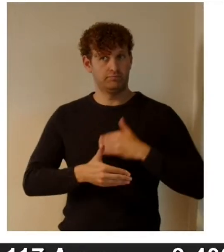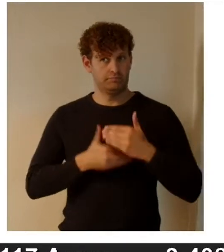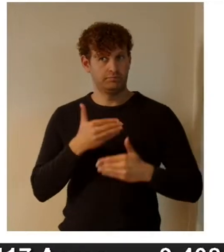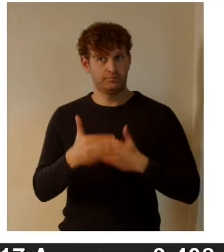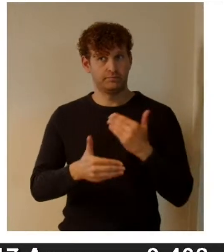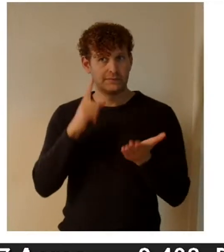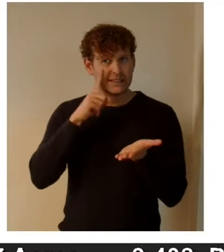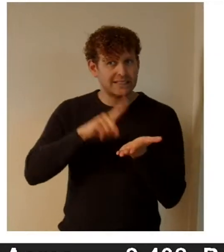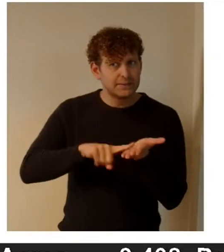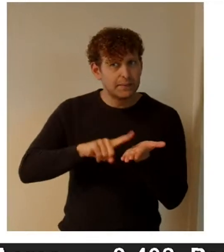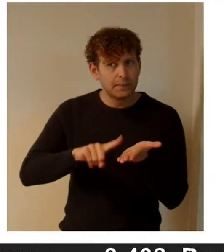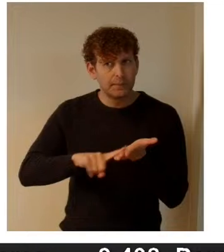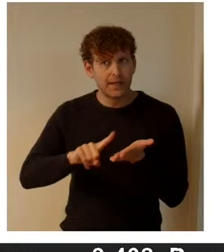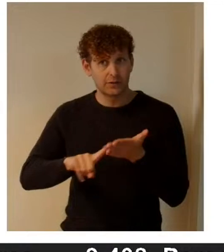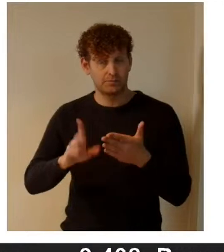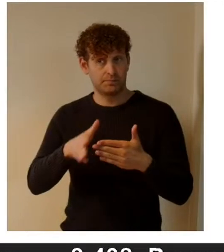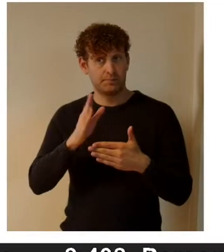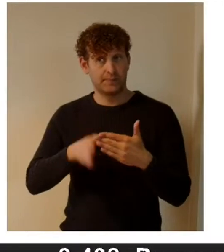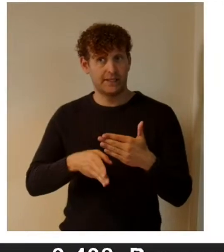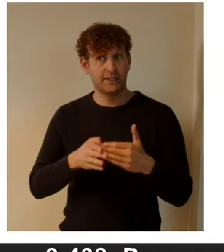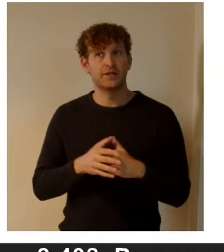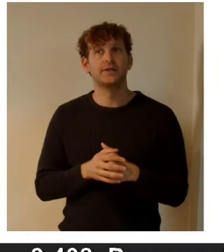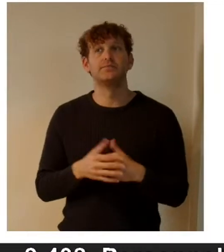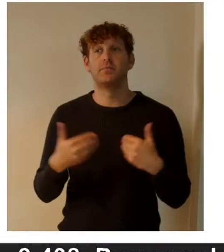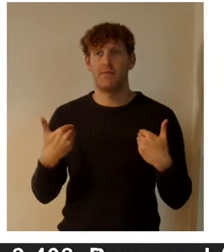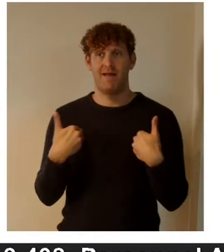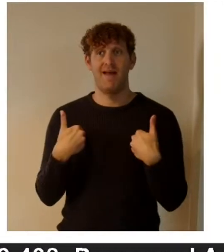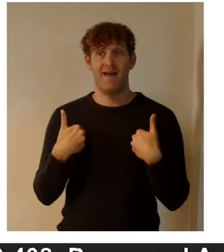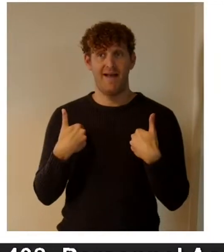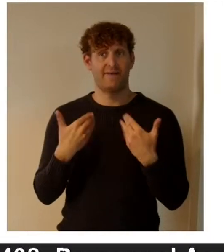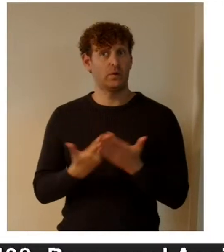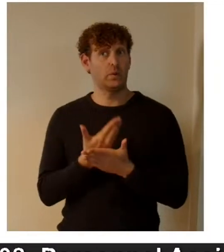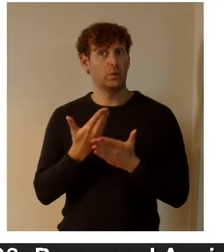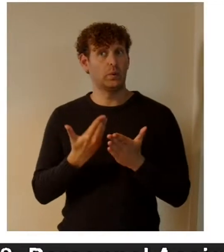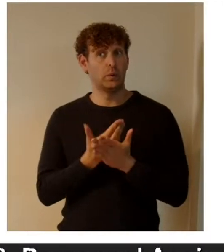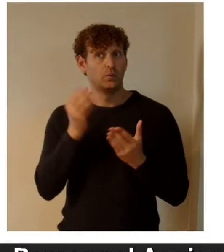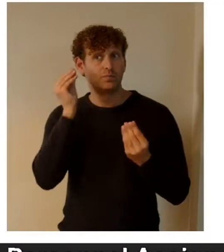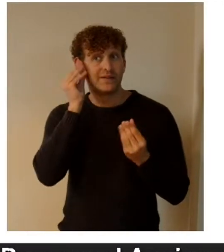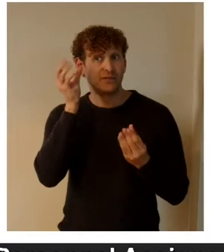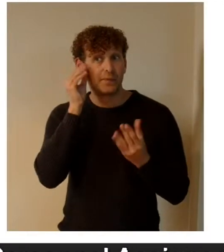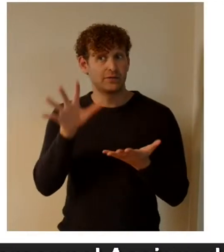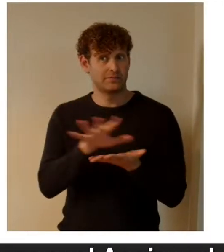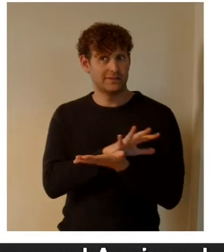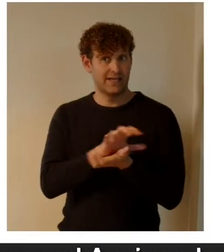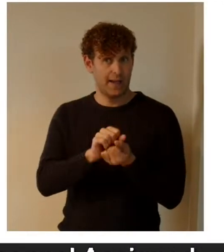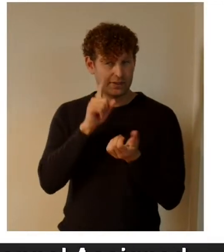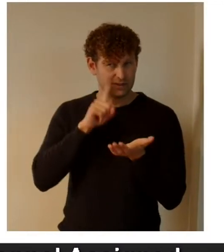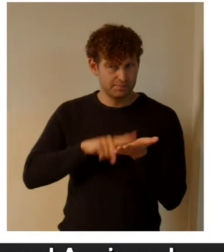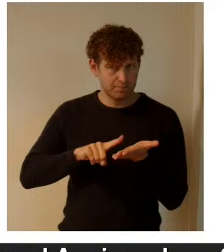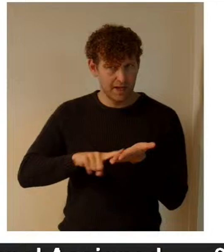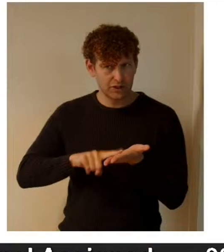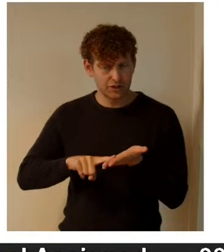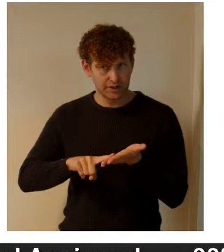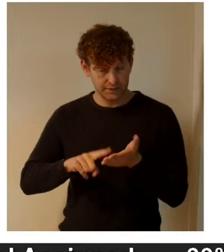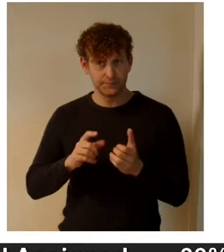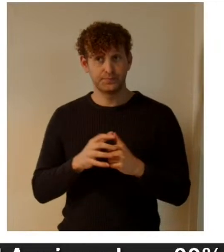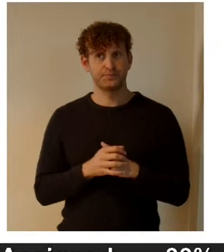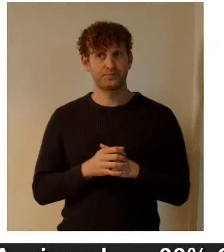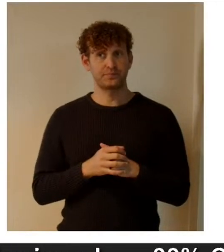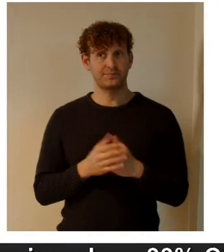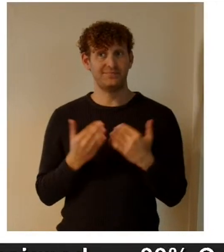being completed. I do have the up-to-date data on damage inspections as of this meeting. As of right now,